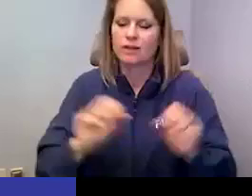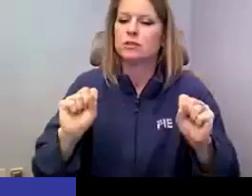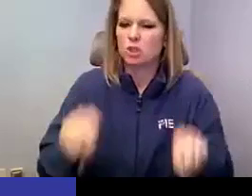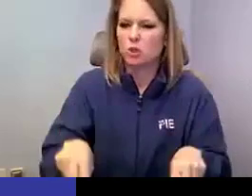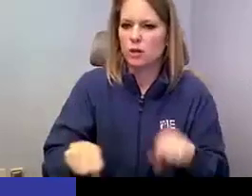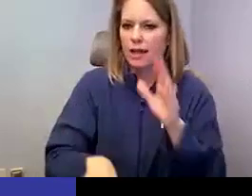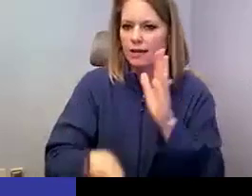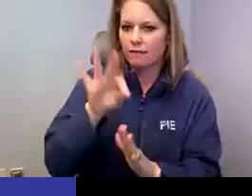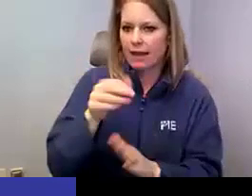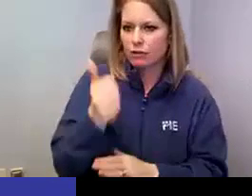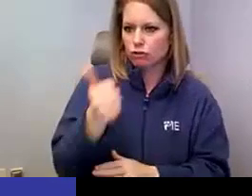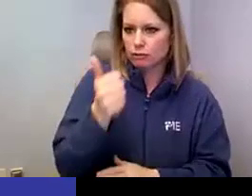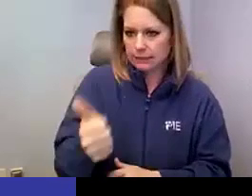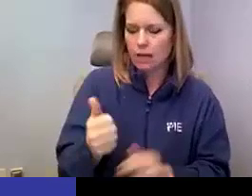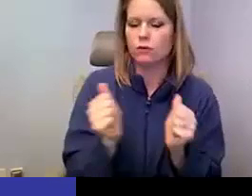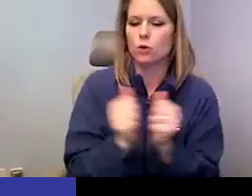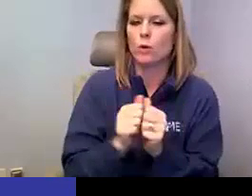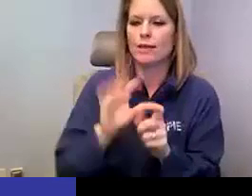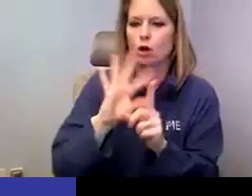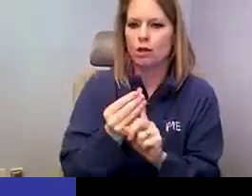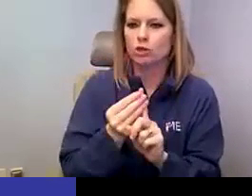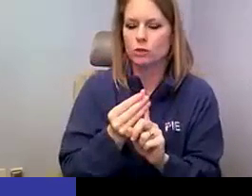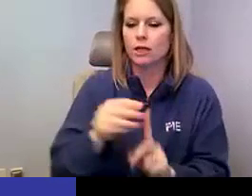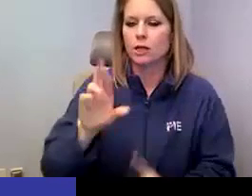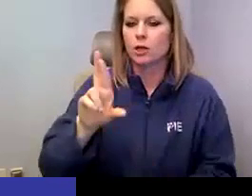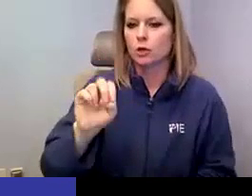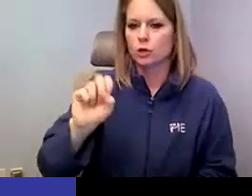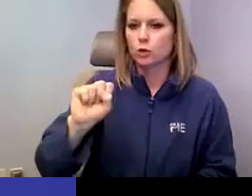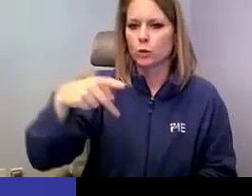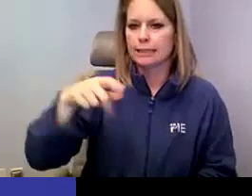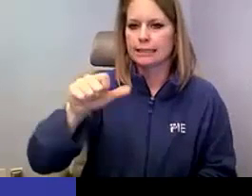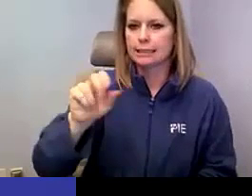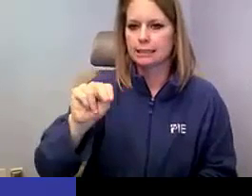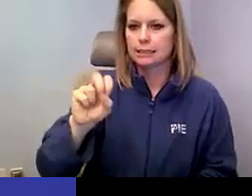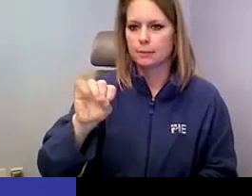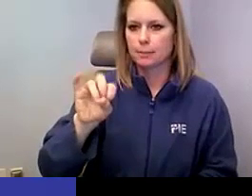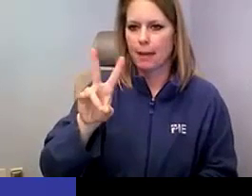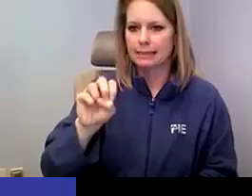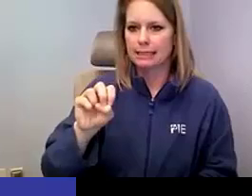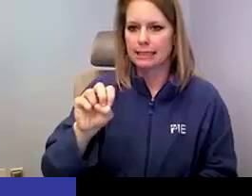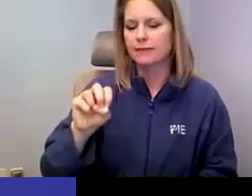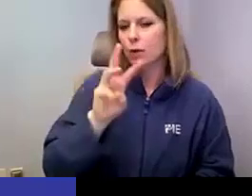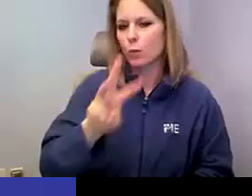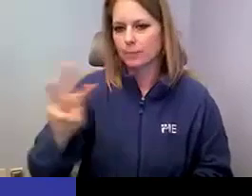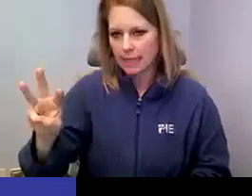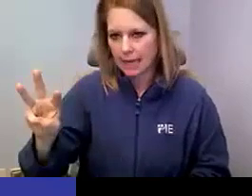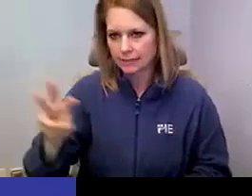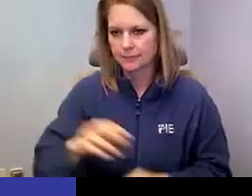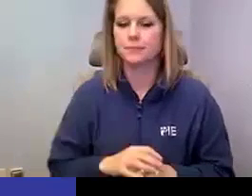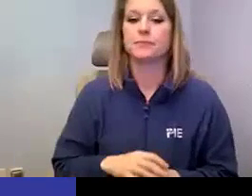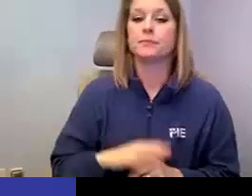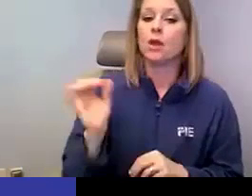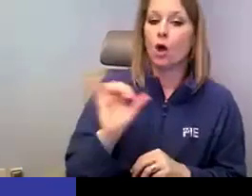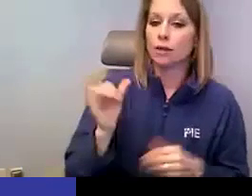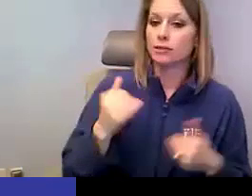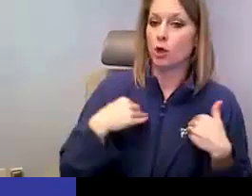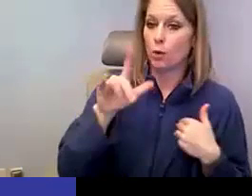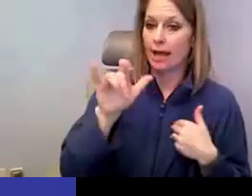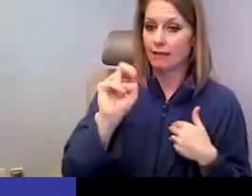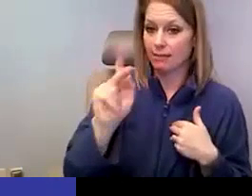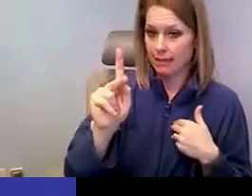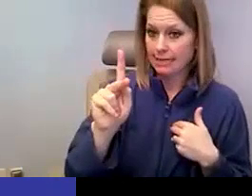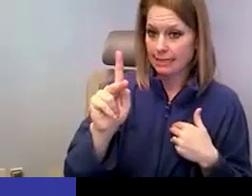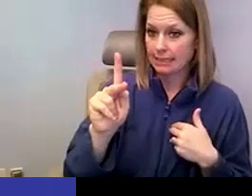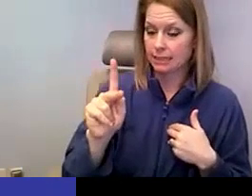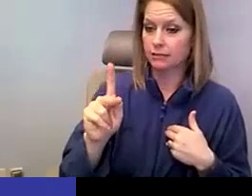Responsive webpage. Included on the resource page is a link to a talk that Dr. Newell gave to